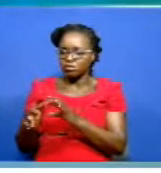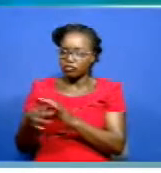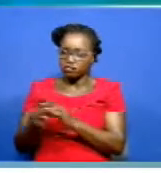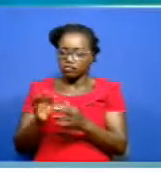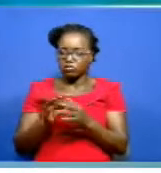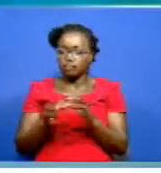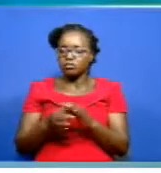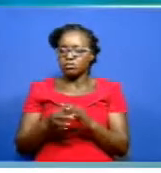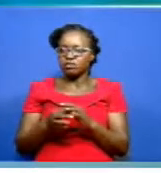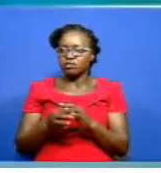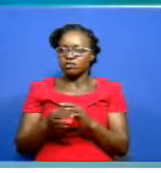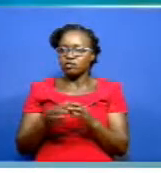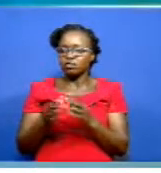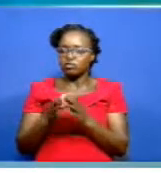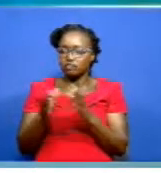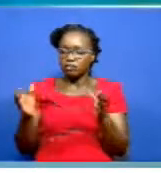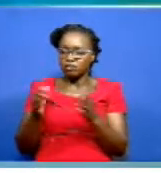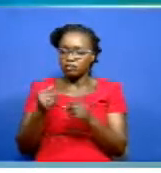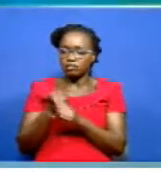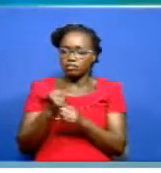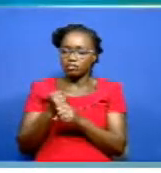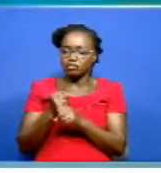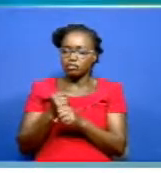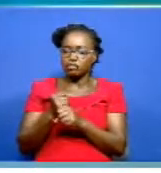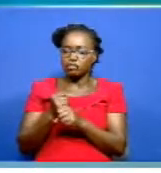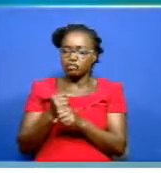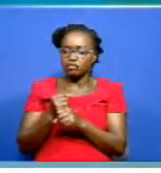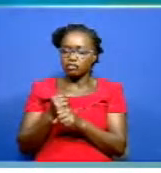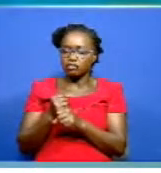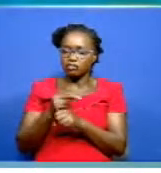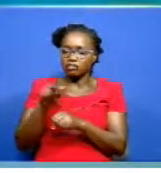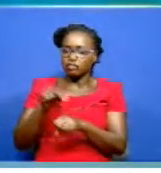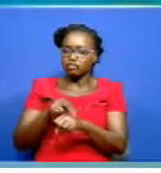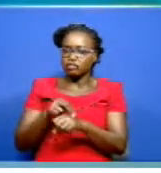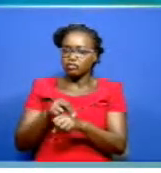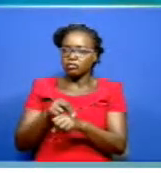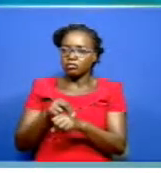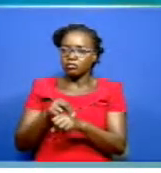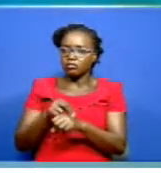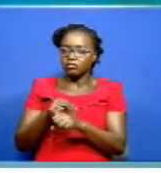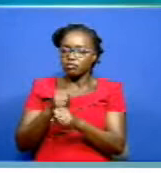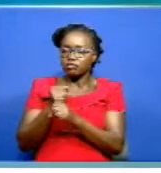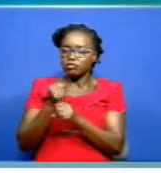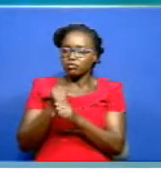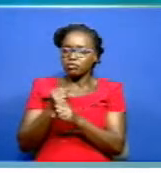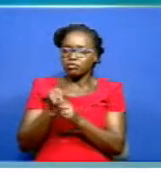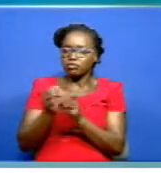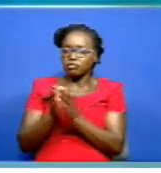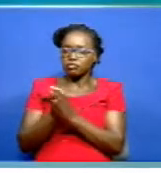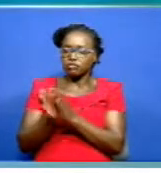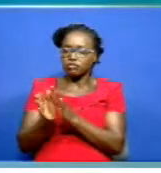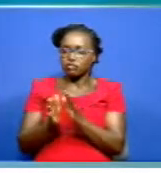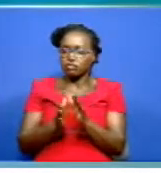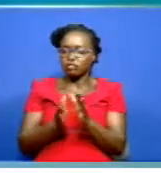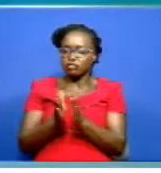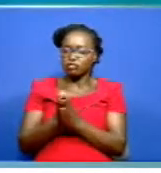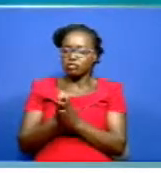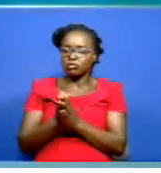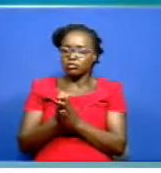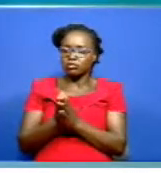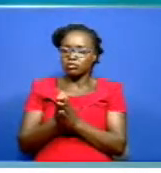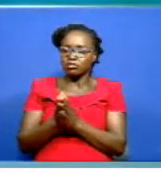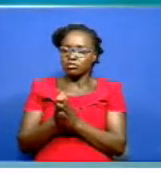we have the larger task force, right, which is a national task force, and as I've mentioned,